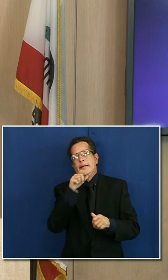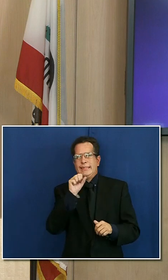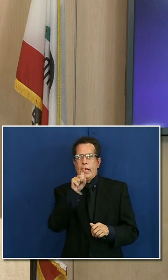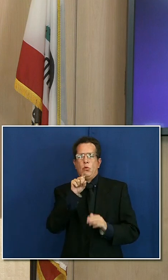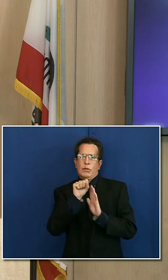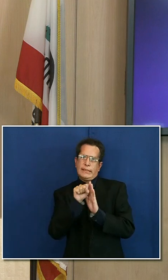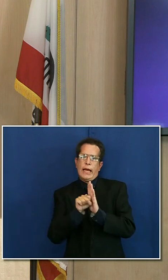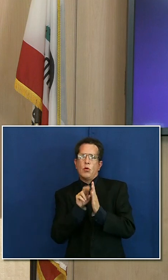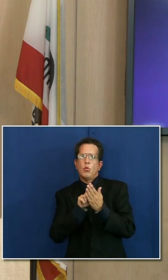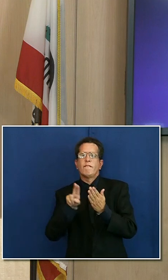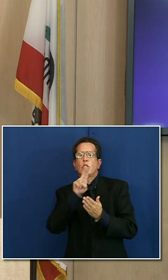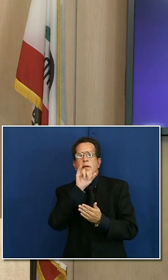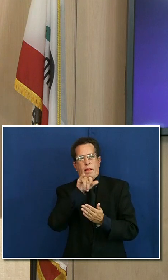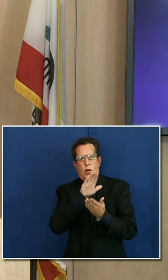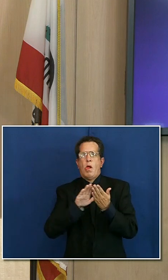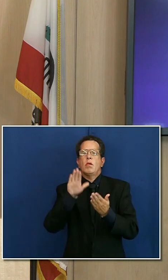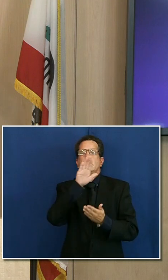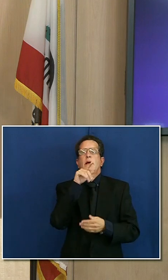State College.